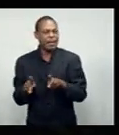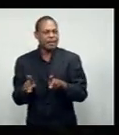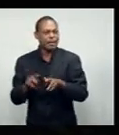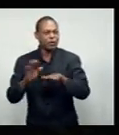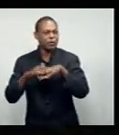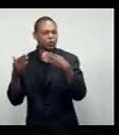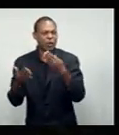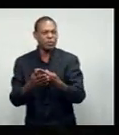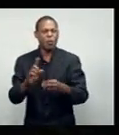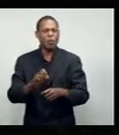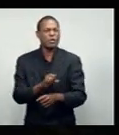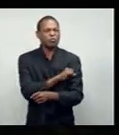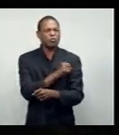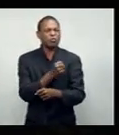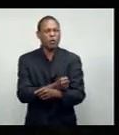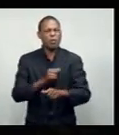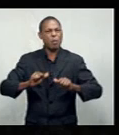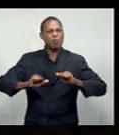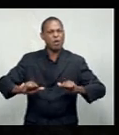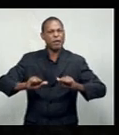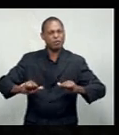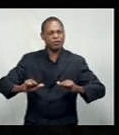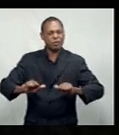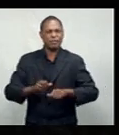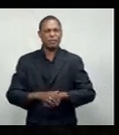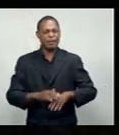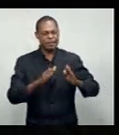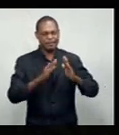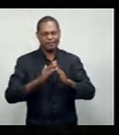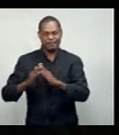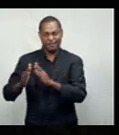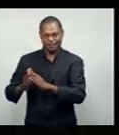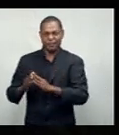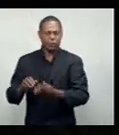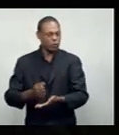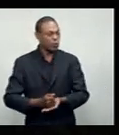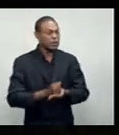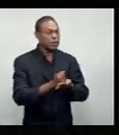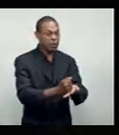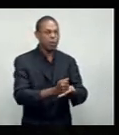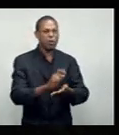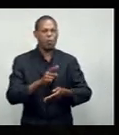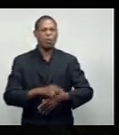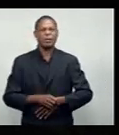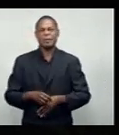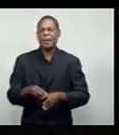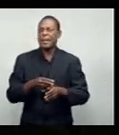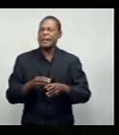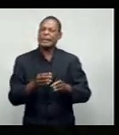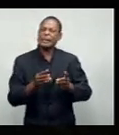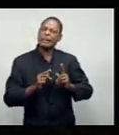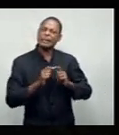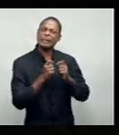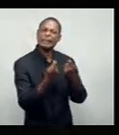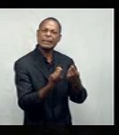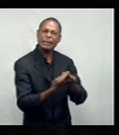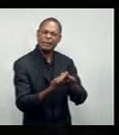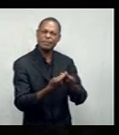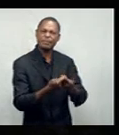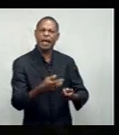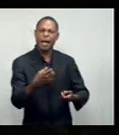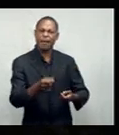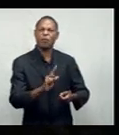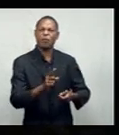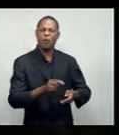prevention and control at healthcare facilities. They will also support the emergency medical team to establish temporary